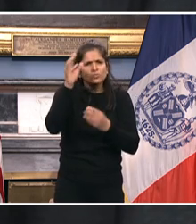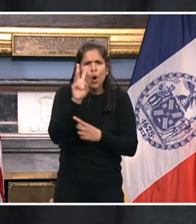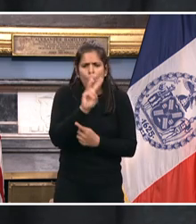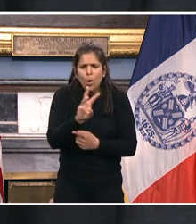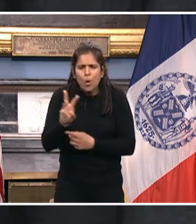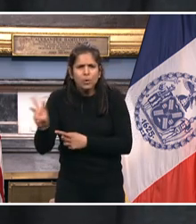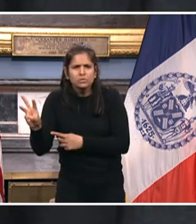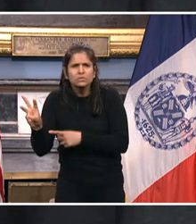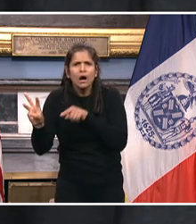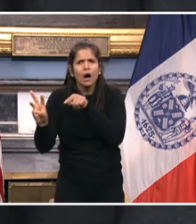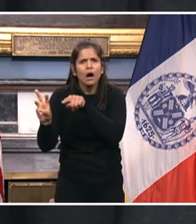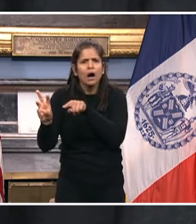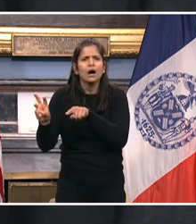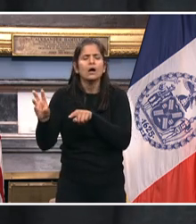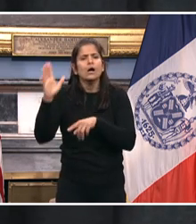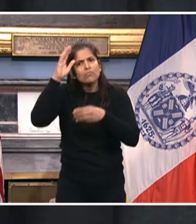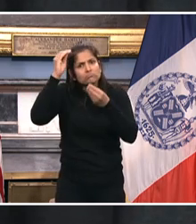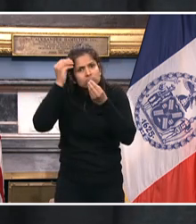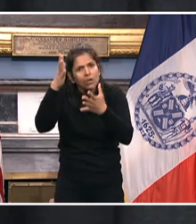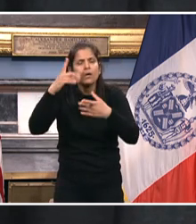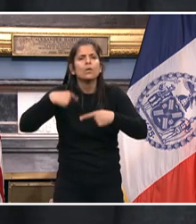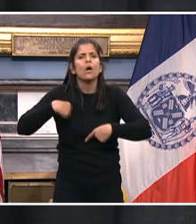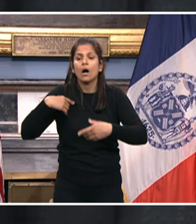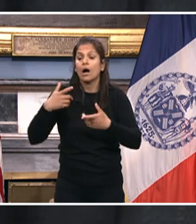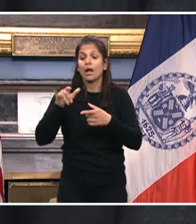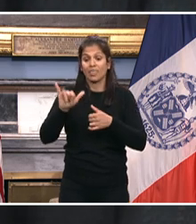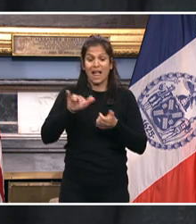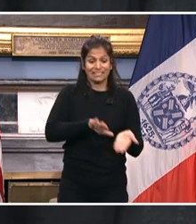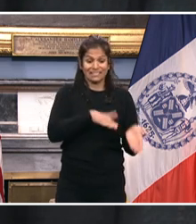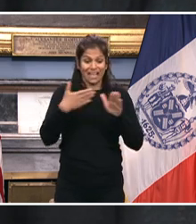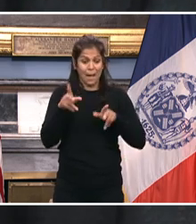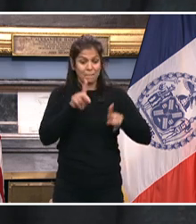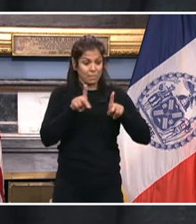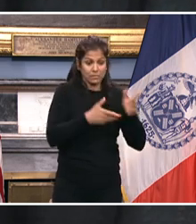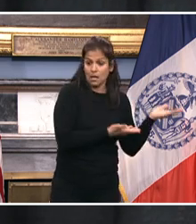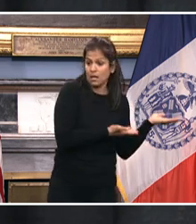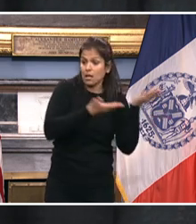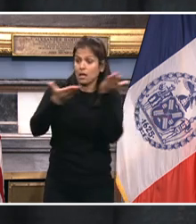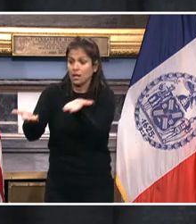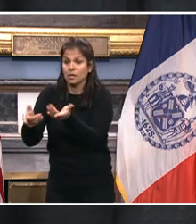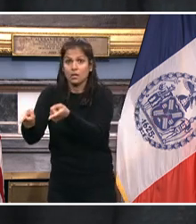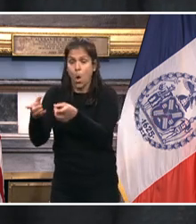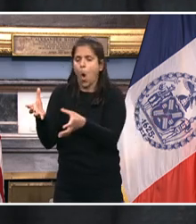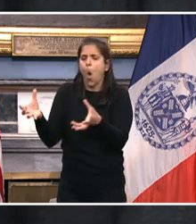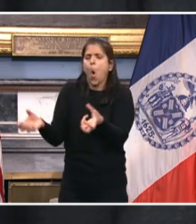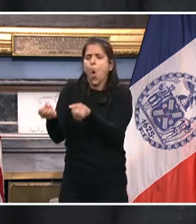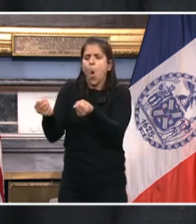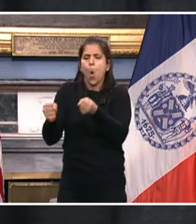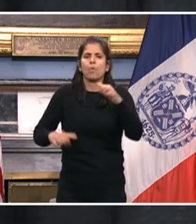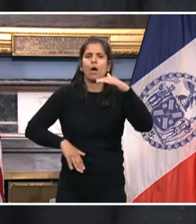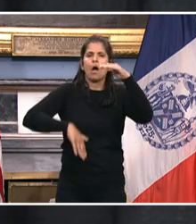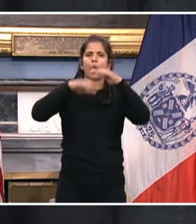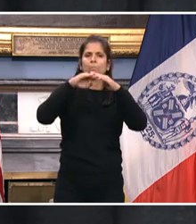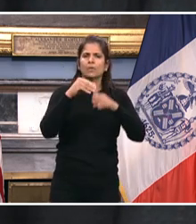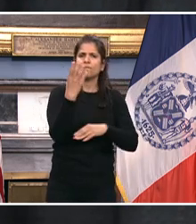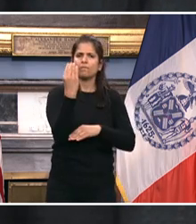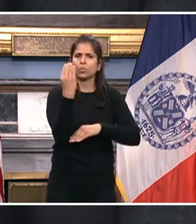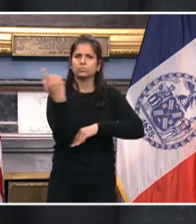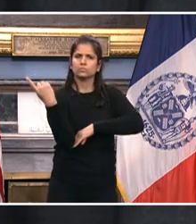to claim the body, we'll hold it. So can you clarify which of those is correct? Are they changing their policy, or what is it?